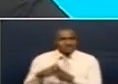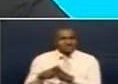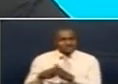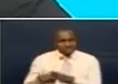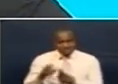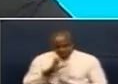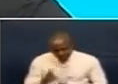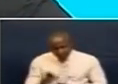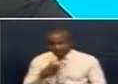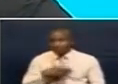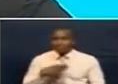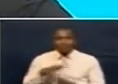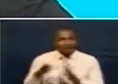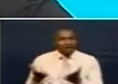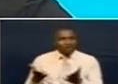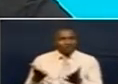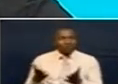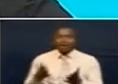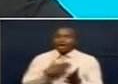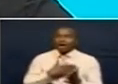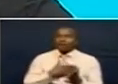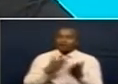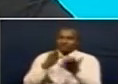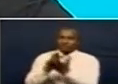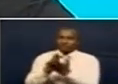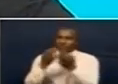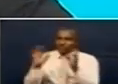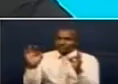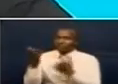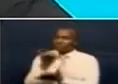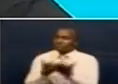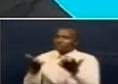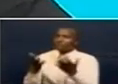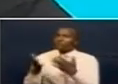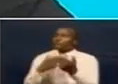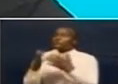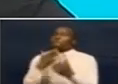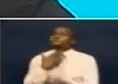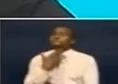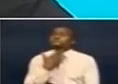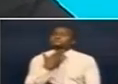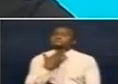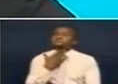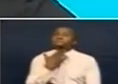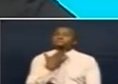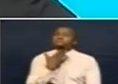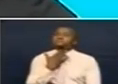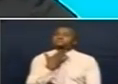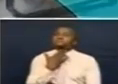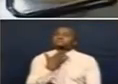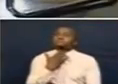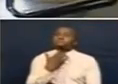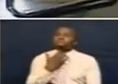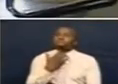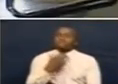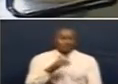Western Kenya in the context of our freedom to associate with whomsoever we desire. All right. And let me finish this. This is a significant point. We need to move